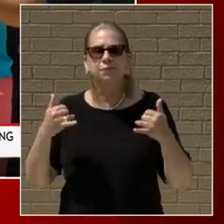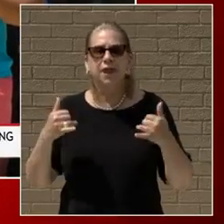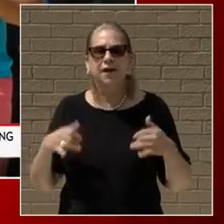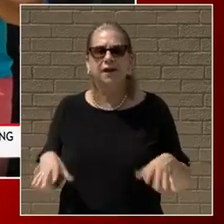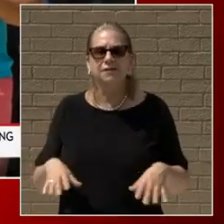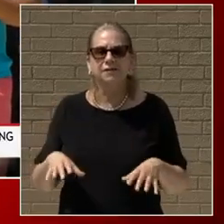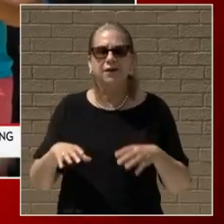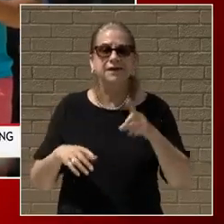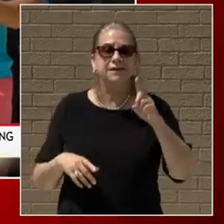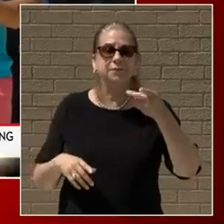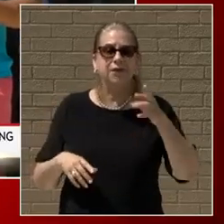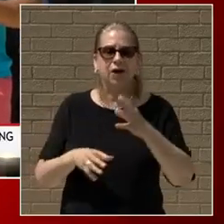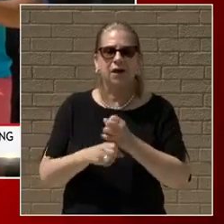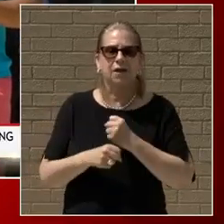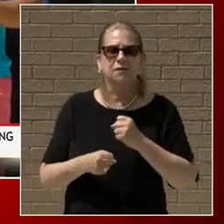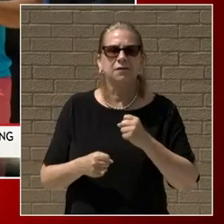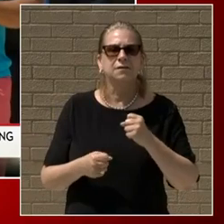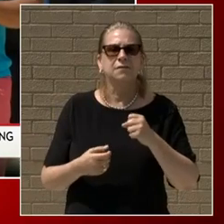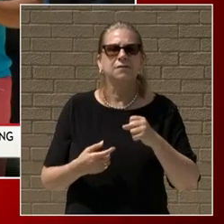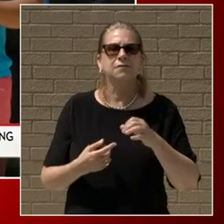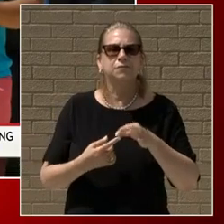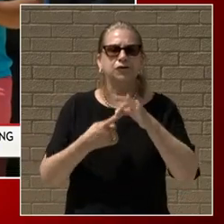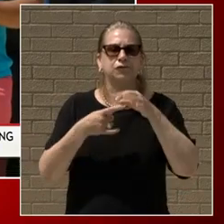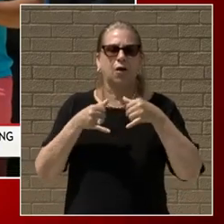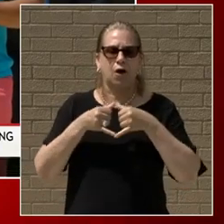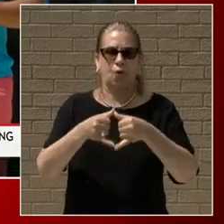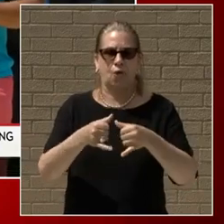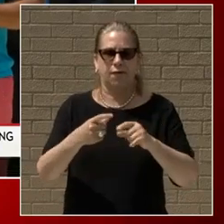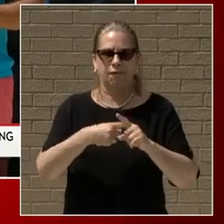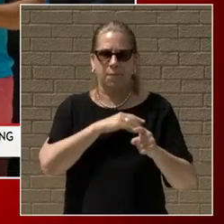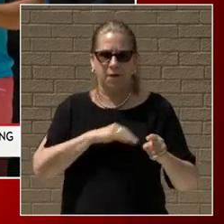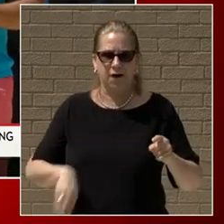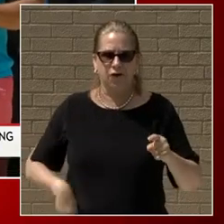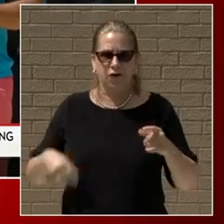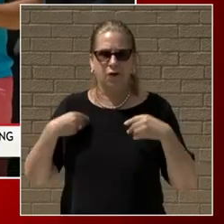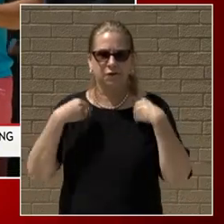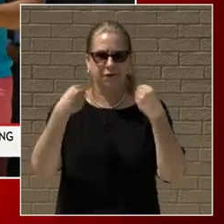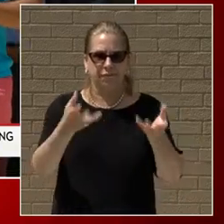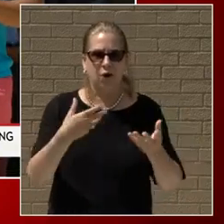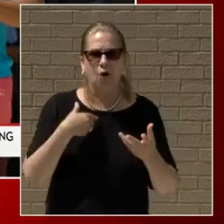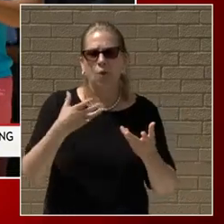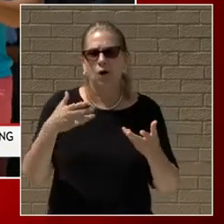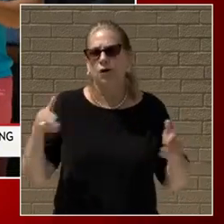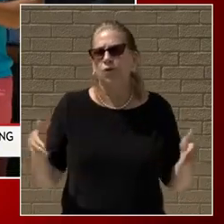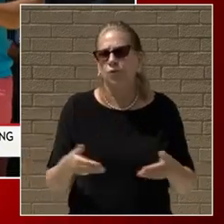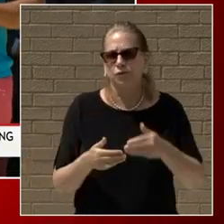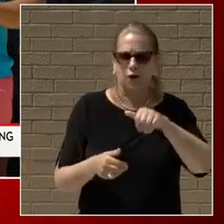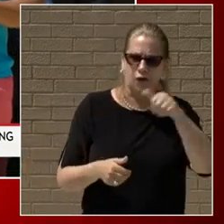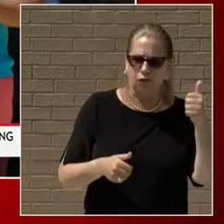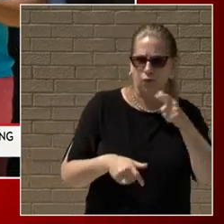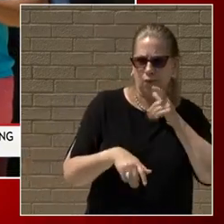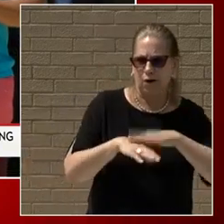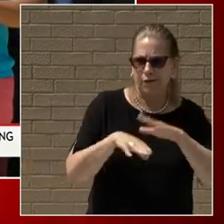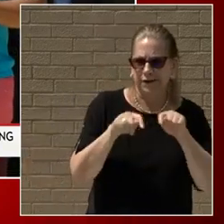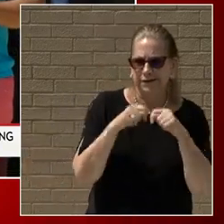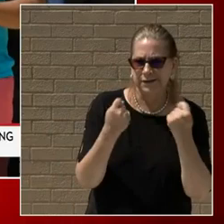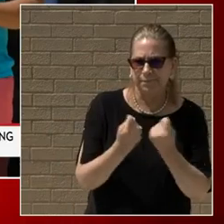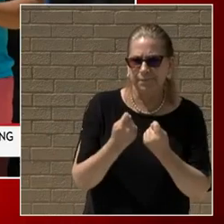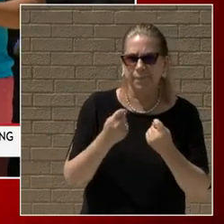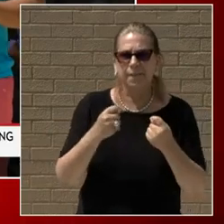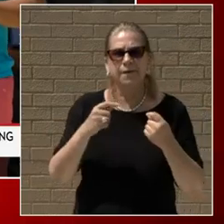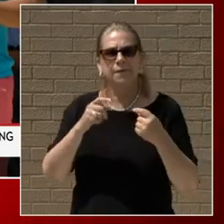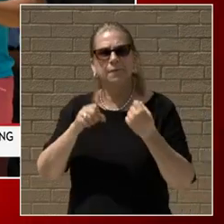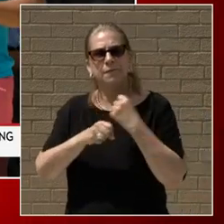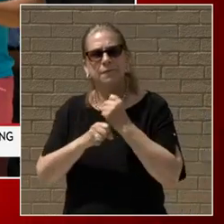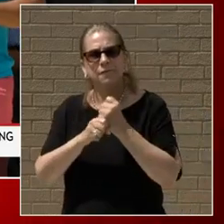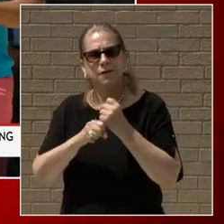DPR got a special mayor's award. So with that, I want to introduce somebody else whose team was in person, making sure